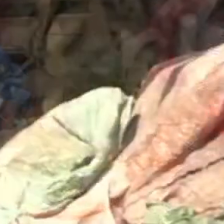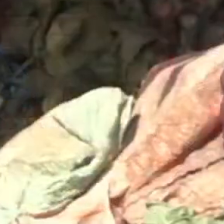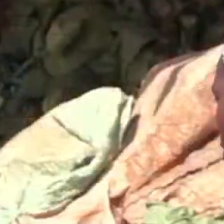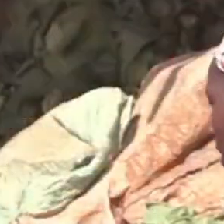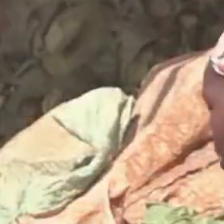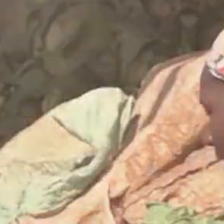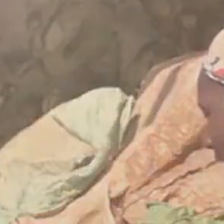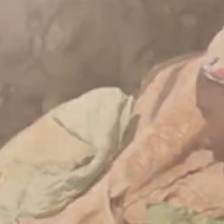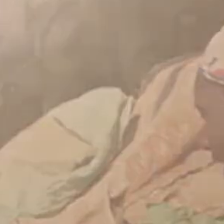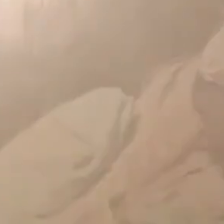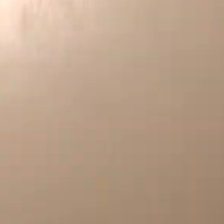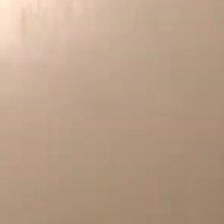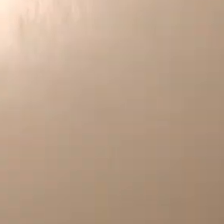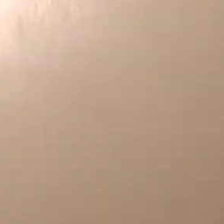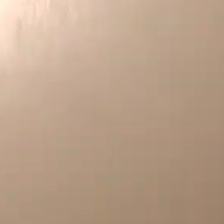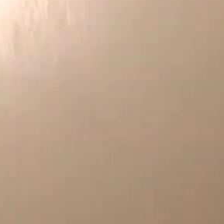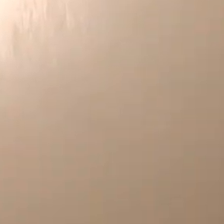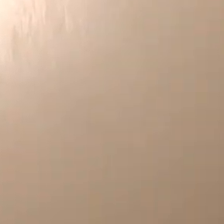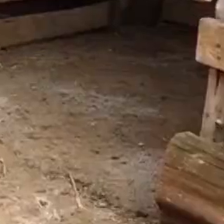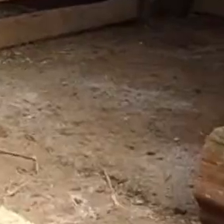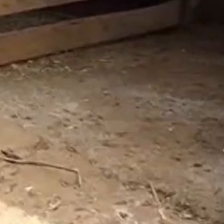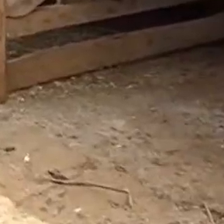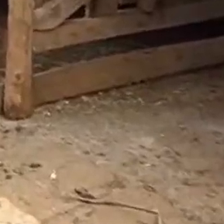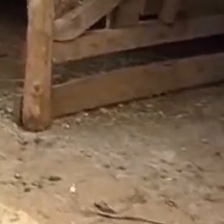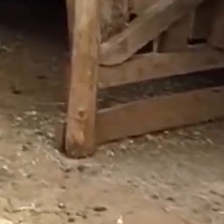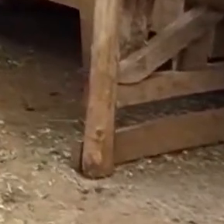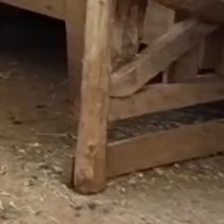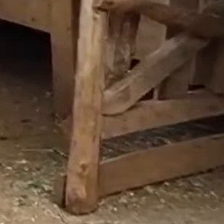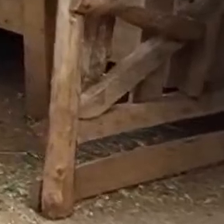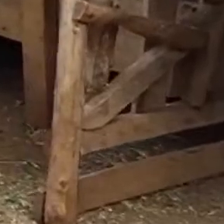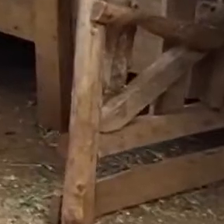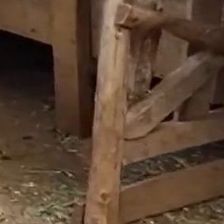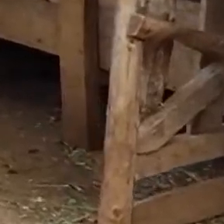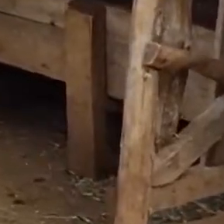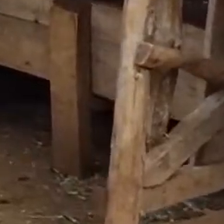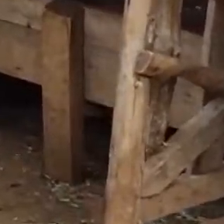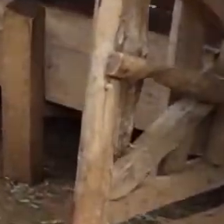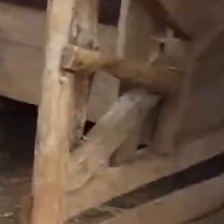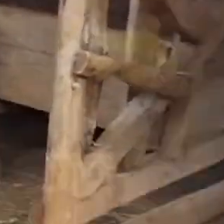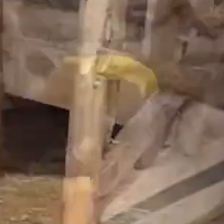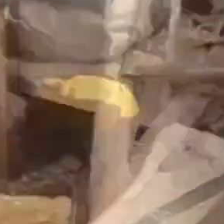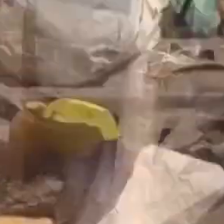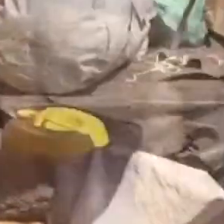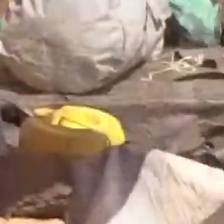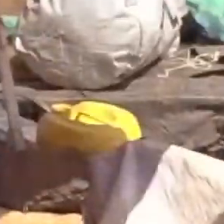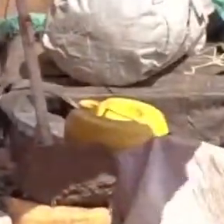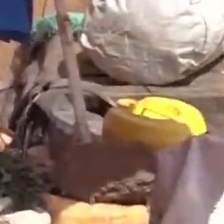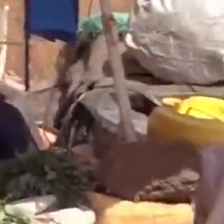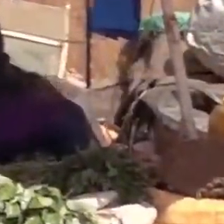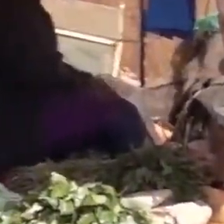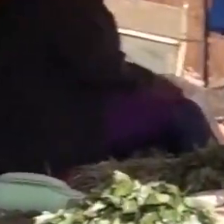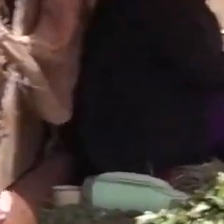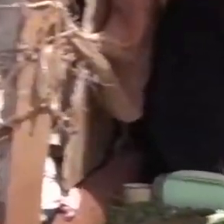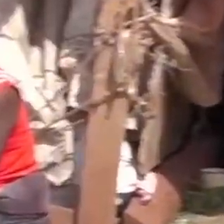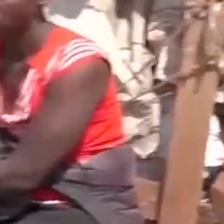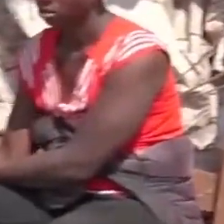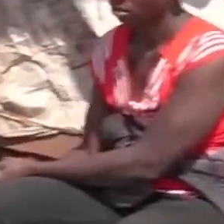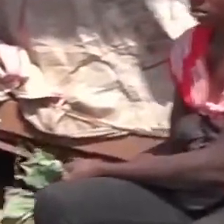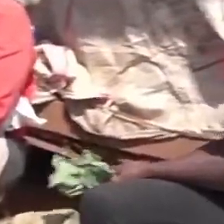Ni nguzo na uso wa jamii. Kupanda shuka akawa tuzo, ukakamavu